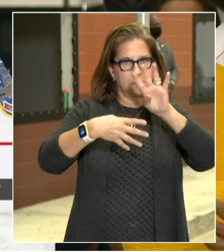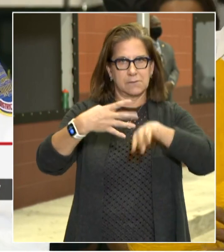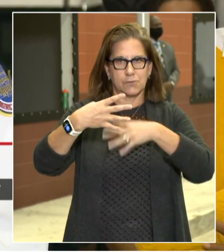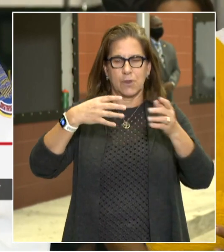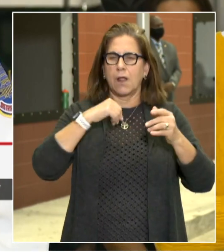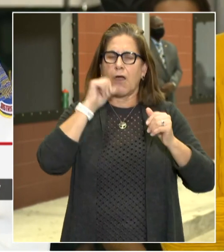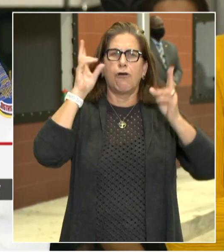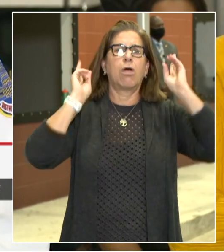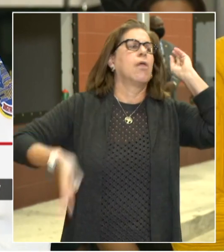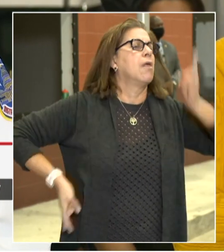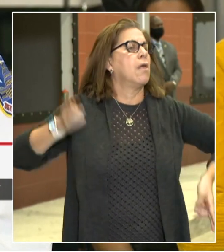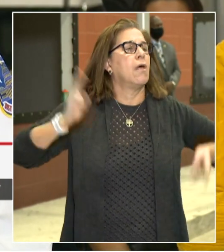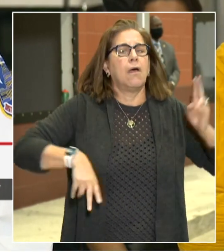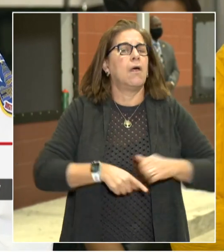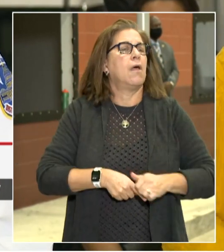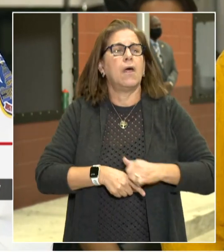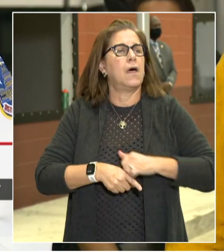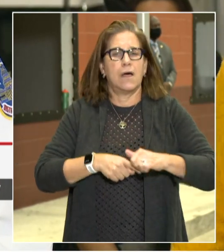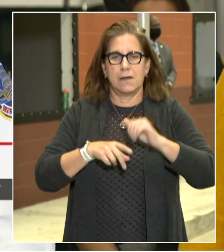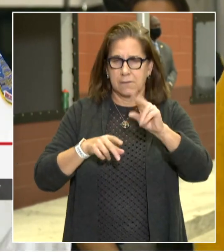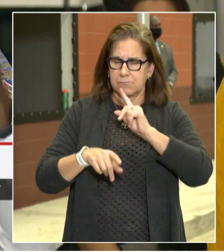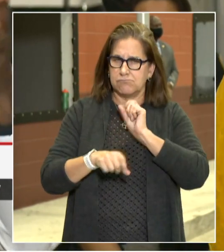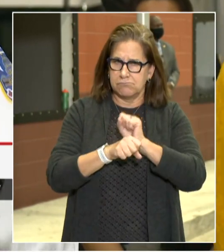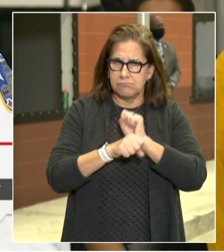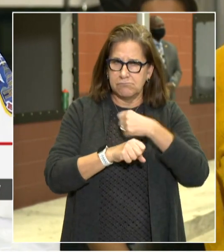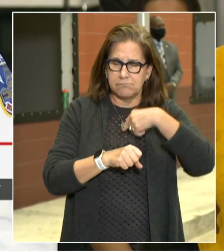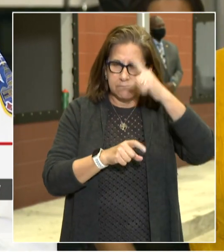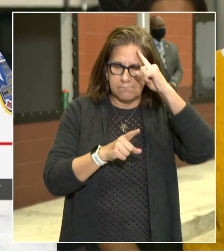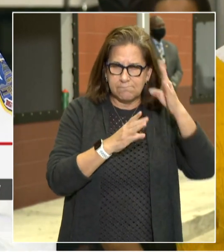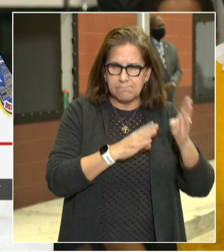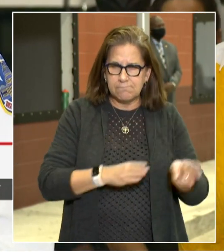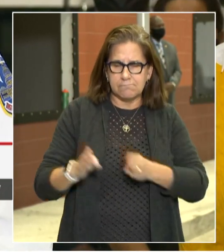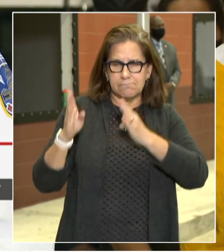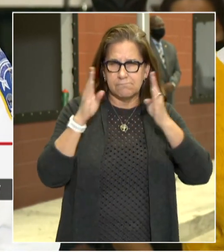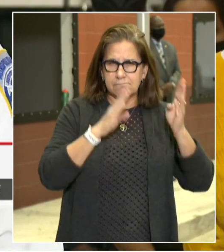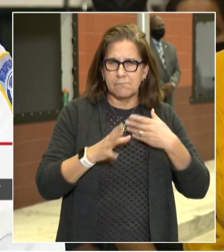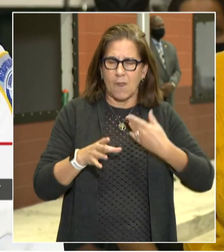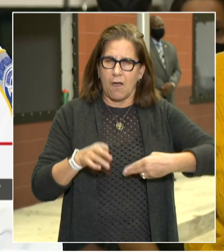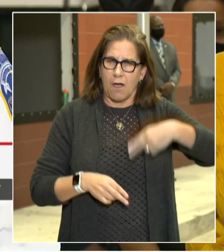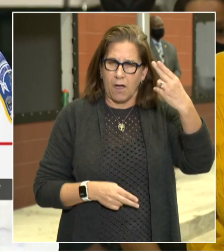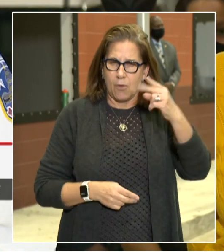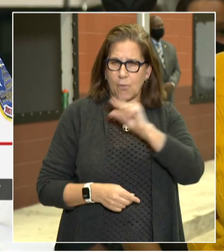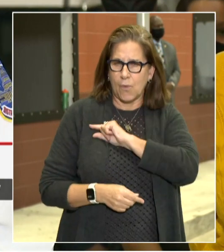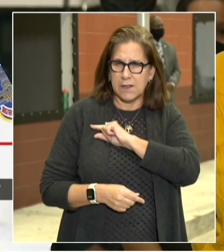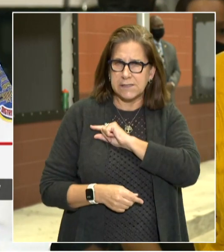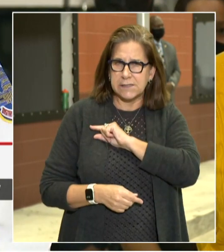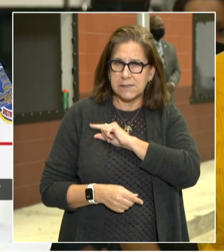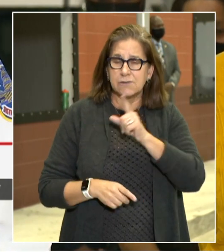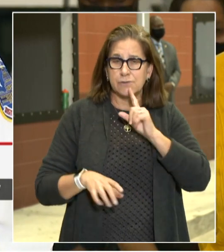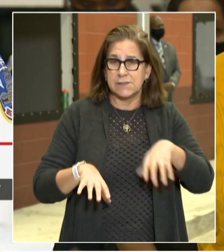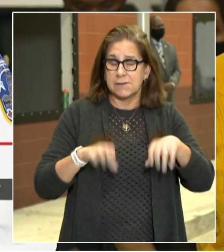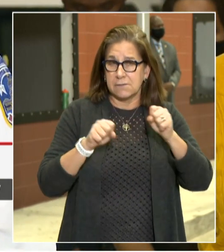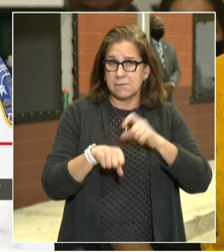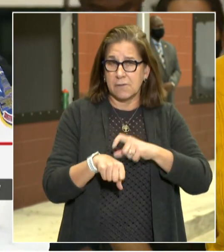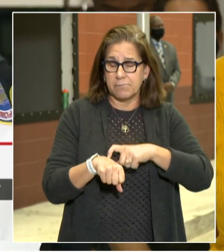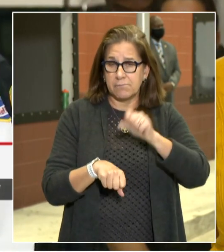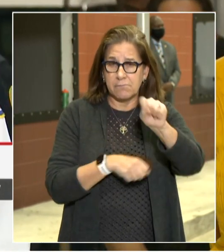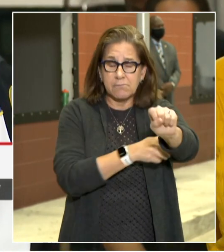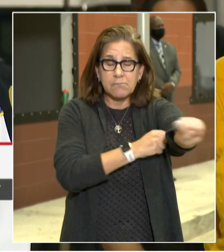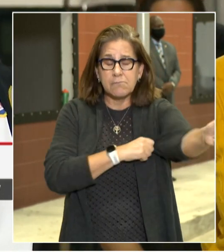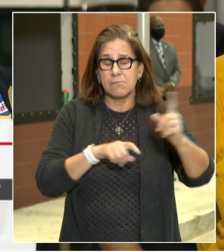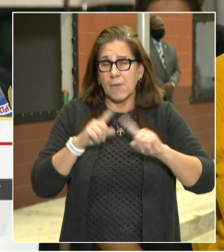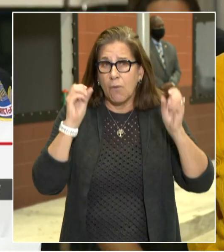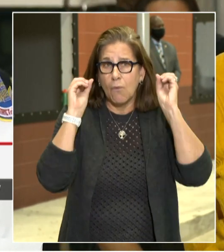active bystandership training. We want them to have quality training, and if it takes 8 hours, that's what it takes. I think where we see the benefit of that is